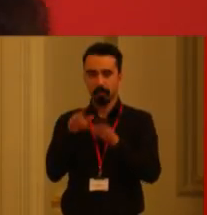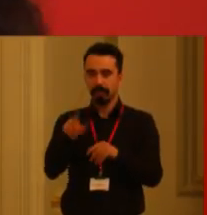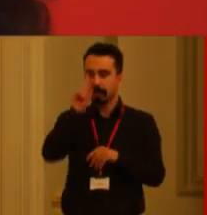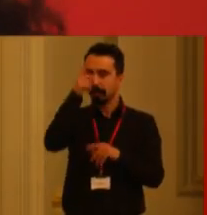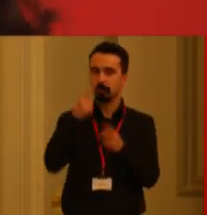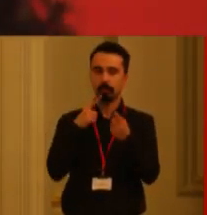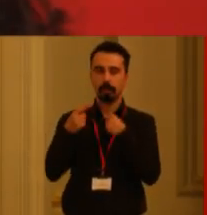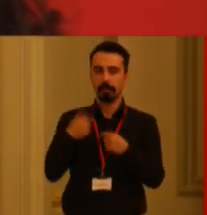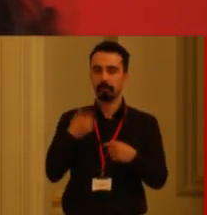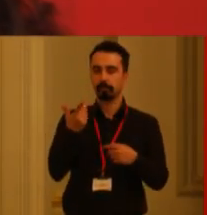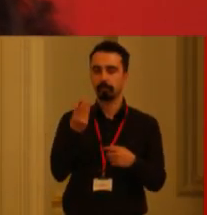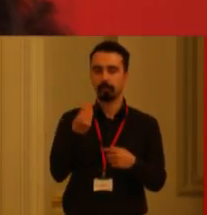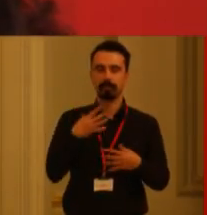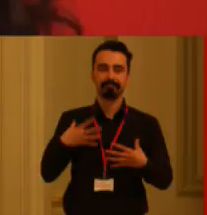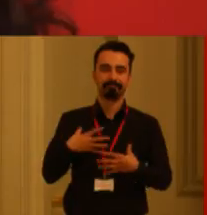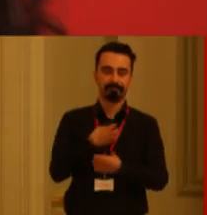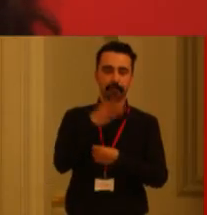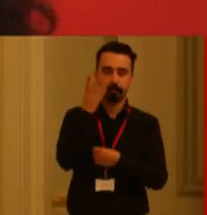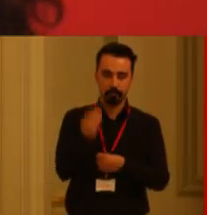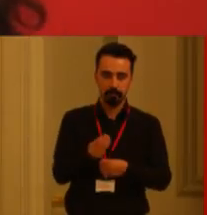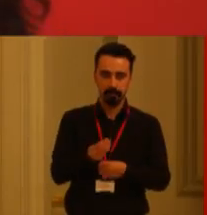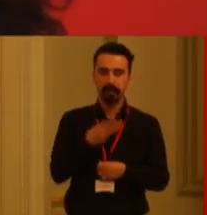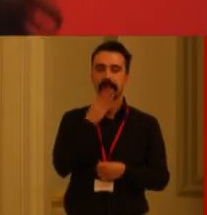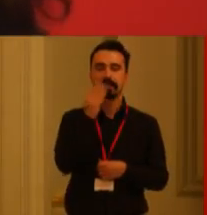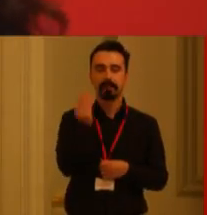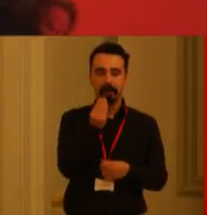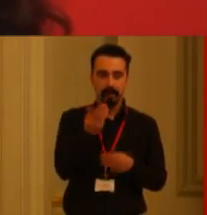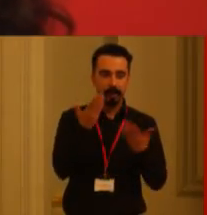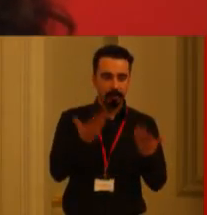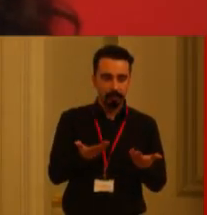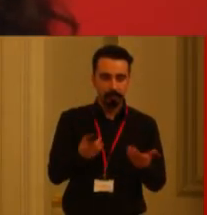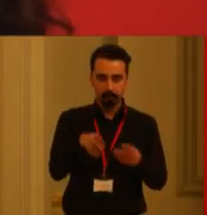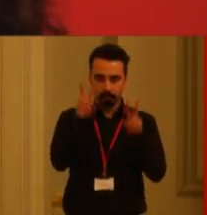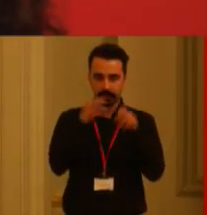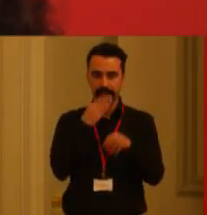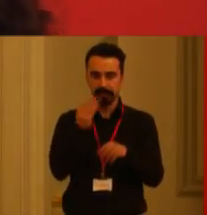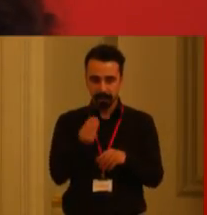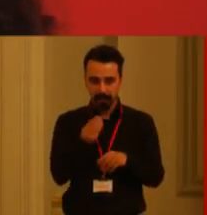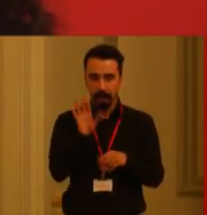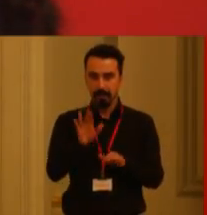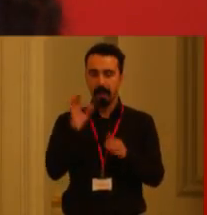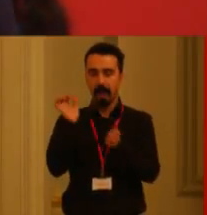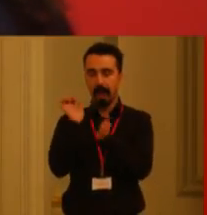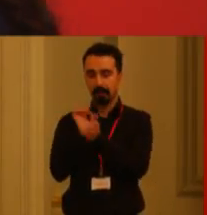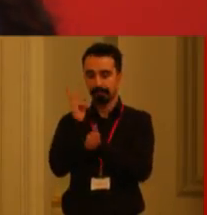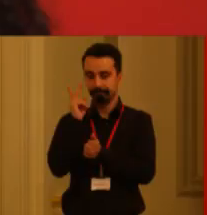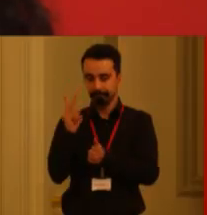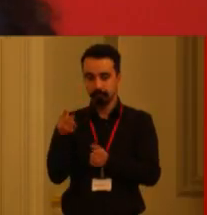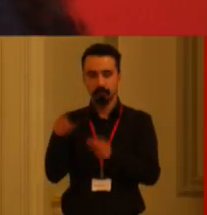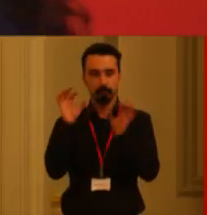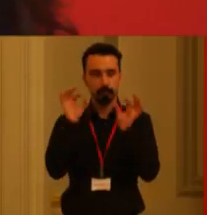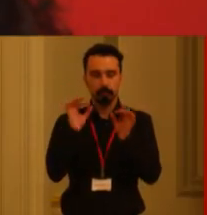research has shown us. Discussing families actually is not sufficient. I mean, that gives me a